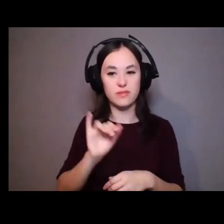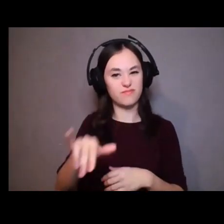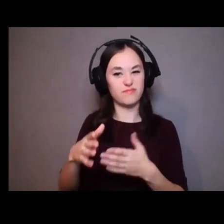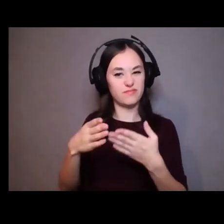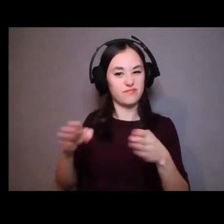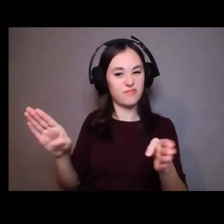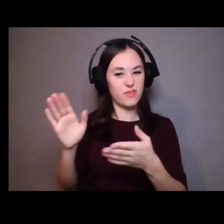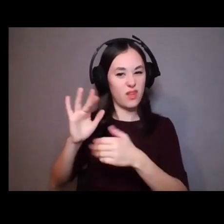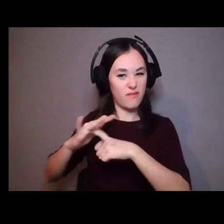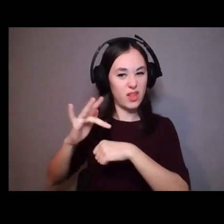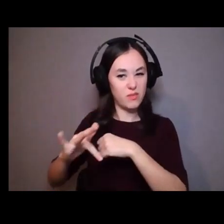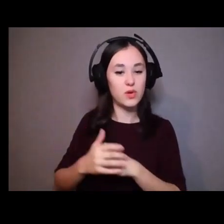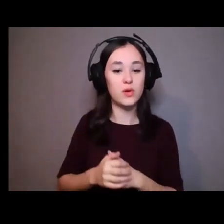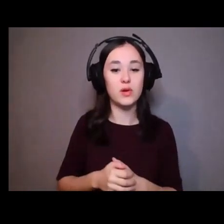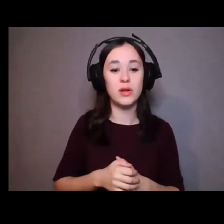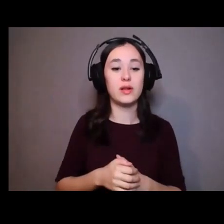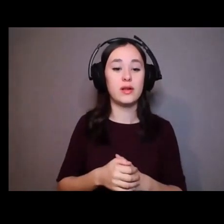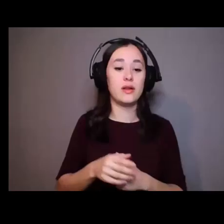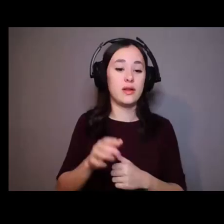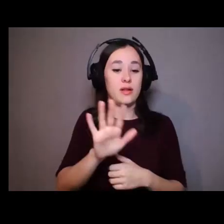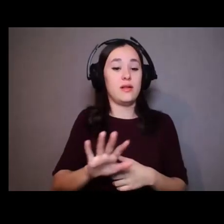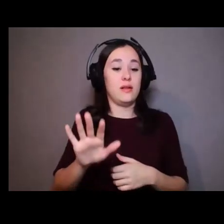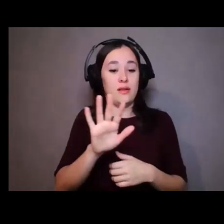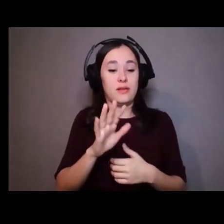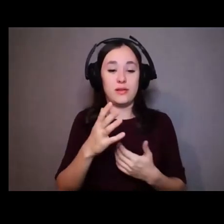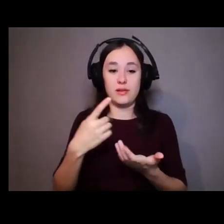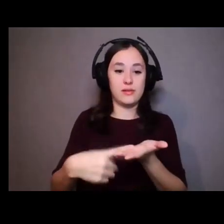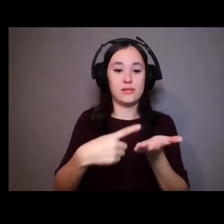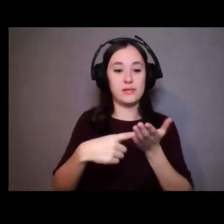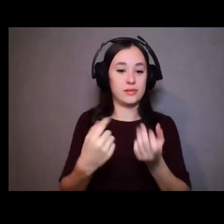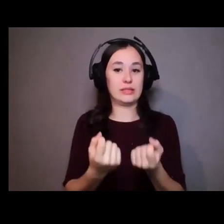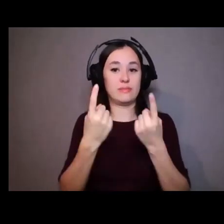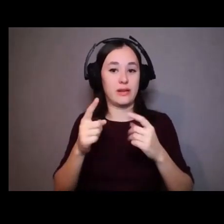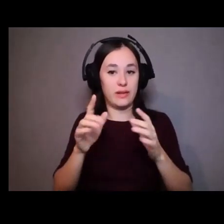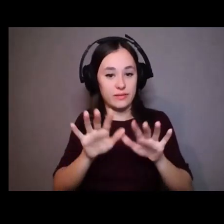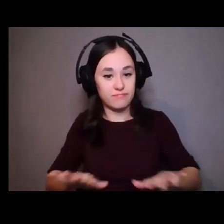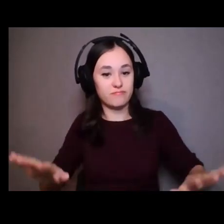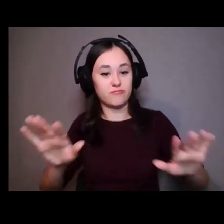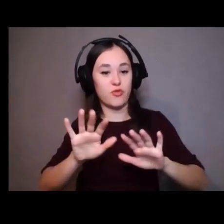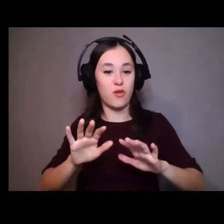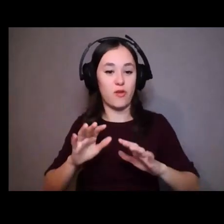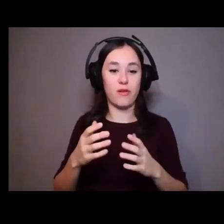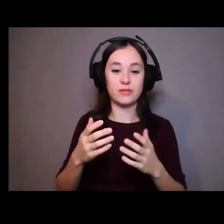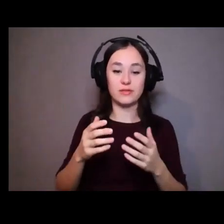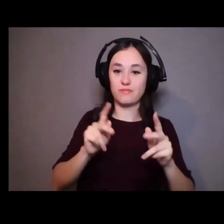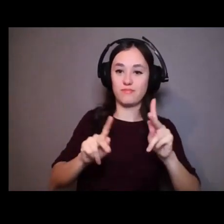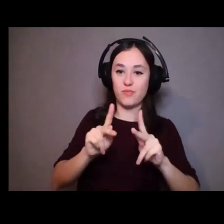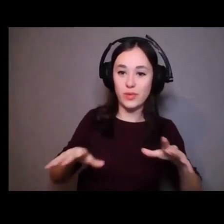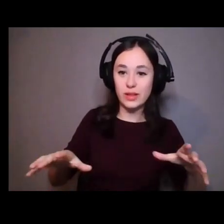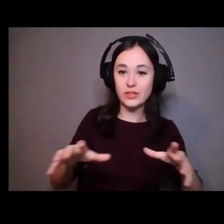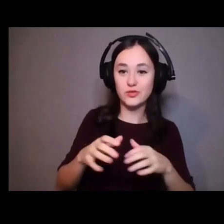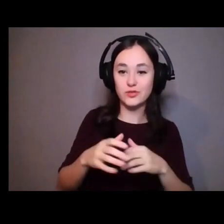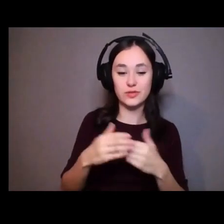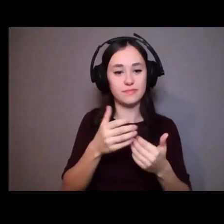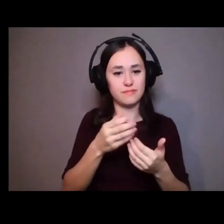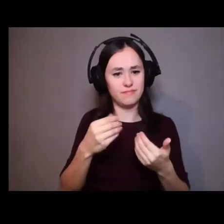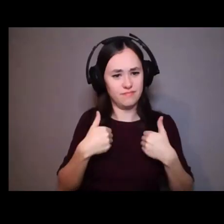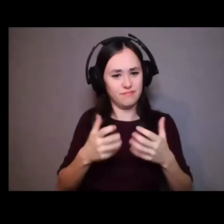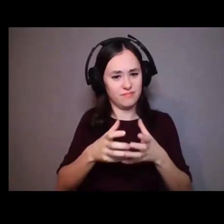spending across service categories and enrollment across populations at a much more detailed level that might otherwise be available